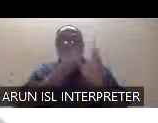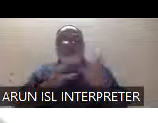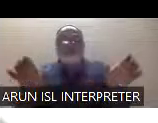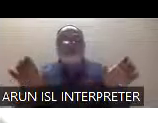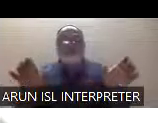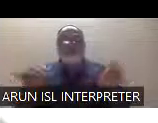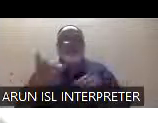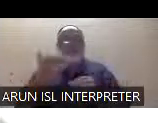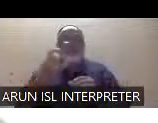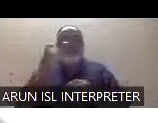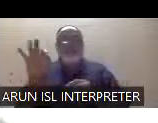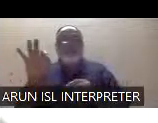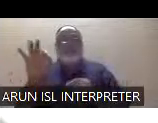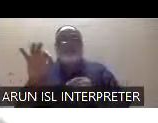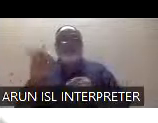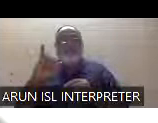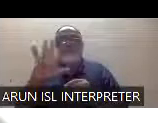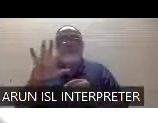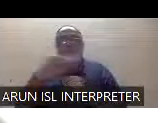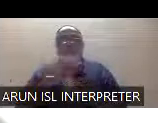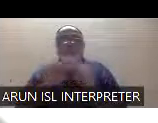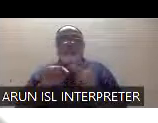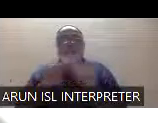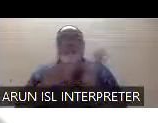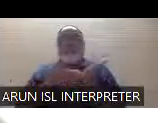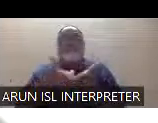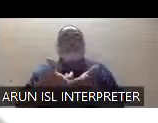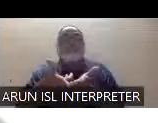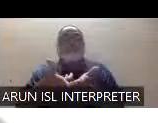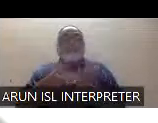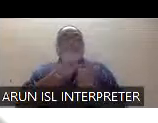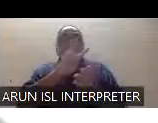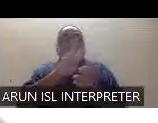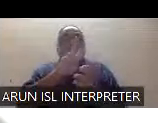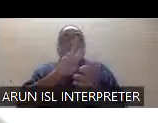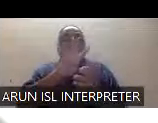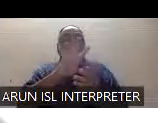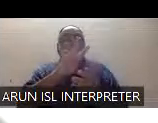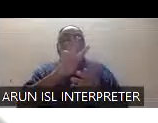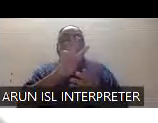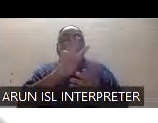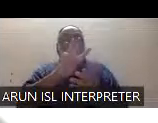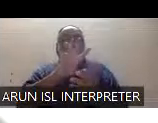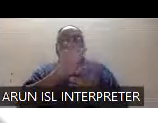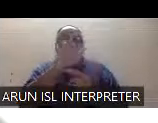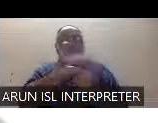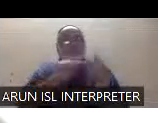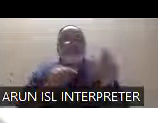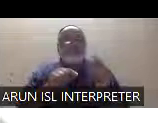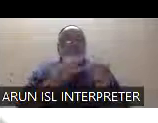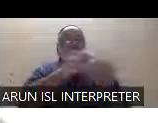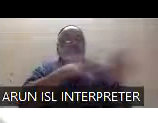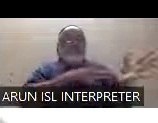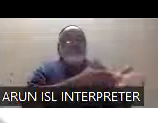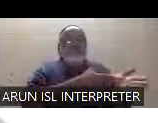70% rural, 65% rural and 35% urban. So when we're looking at Accessible India campaign,